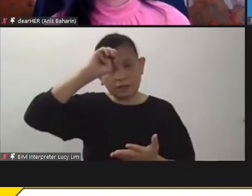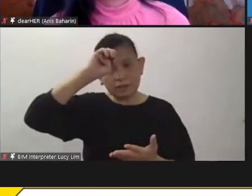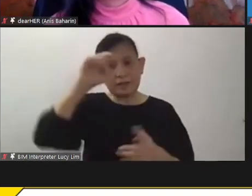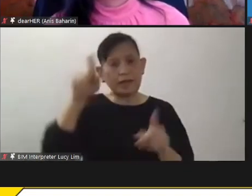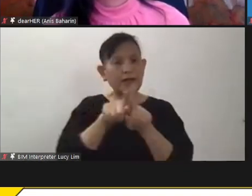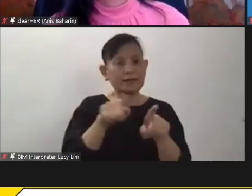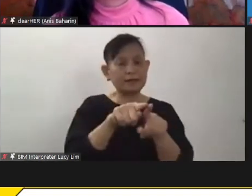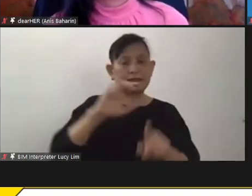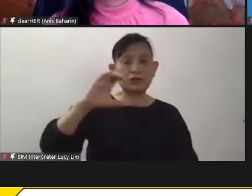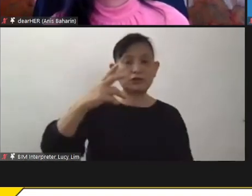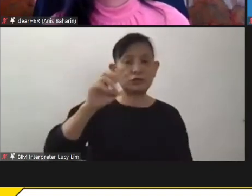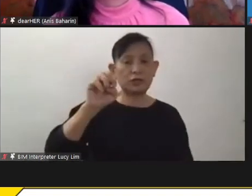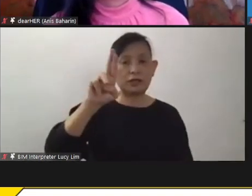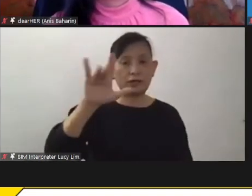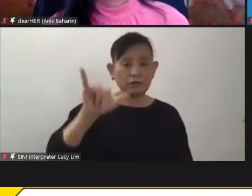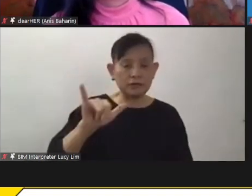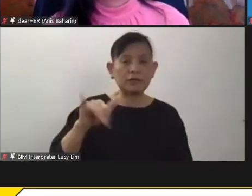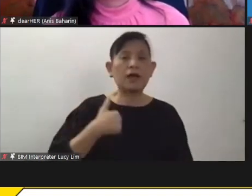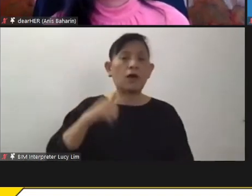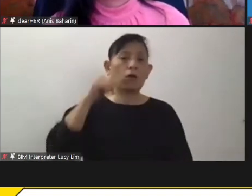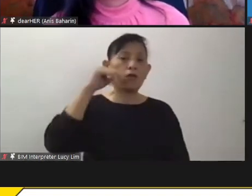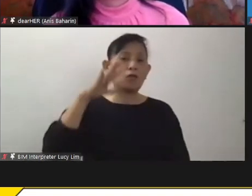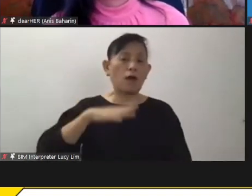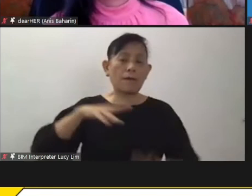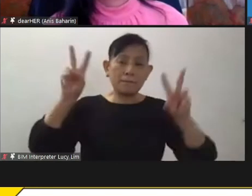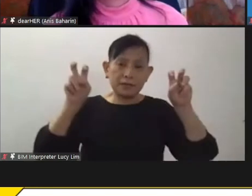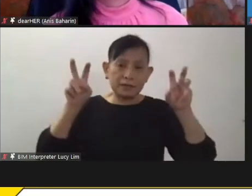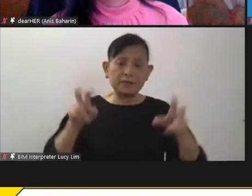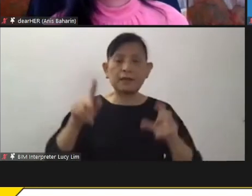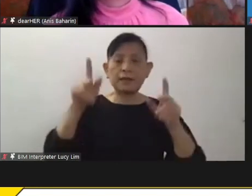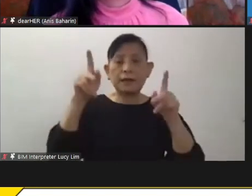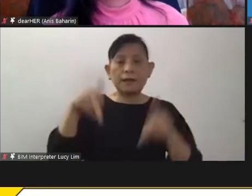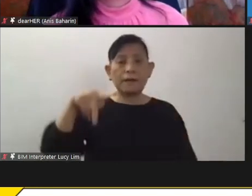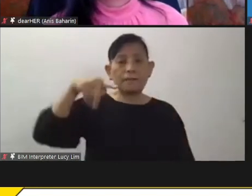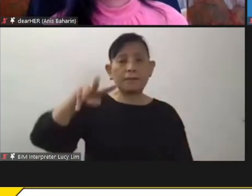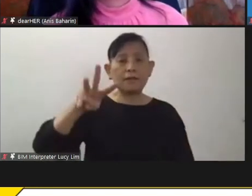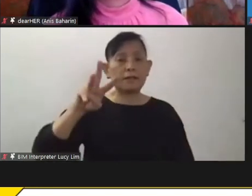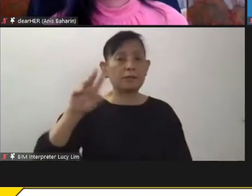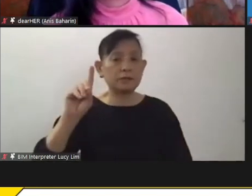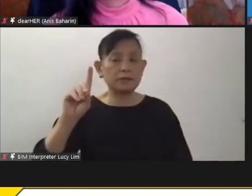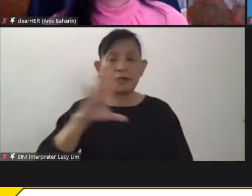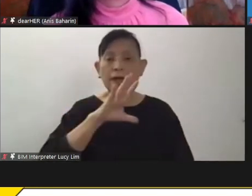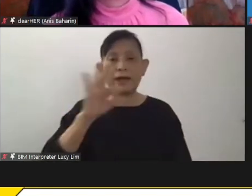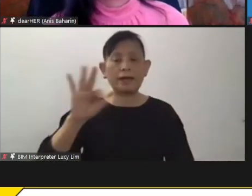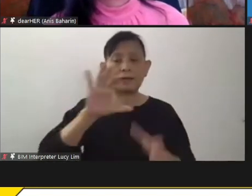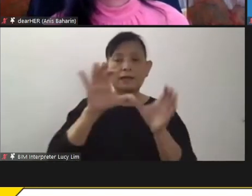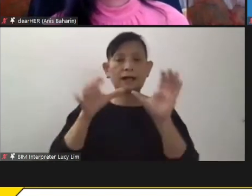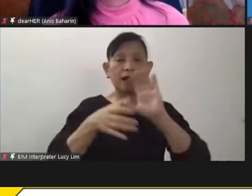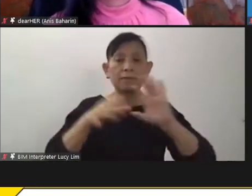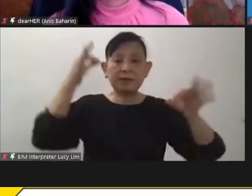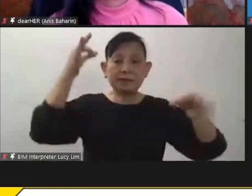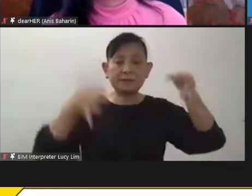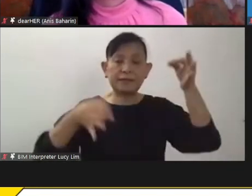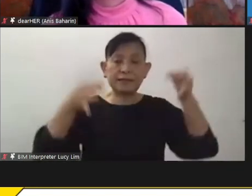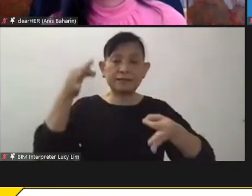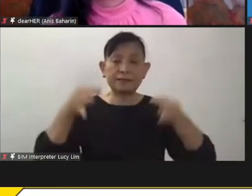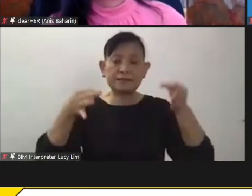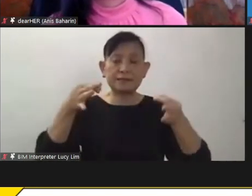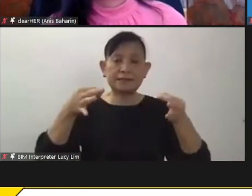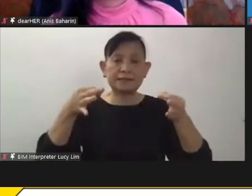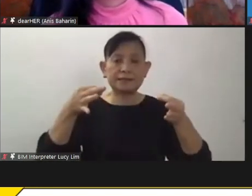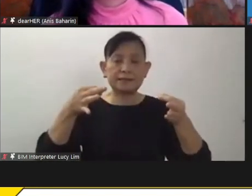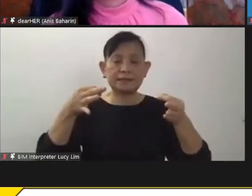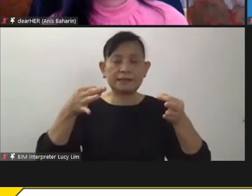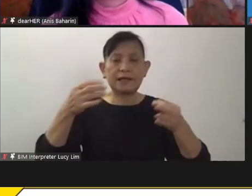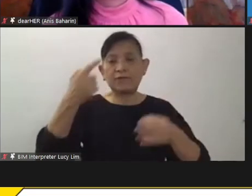mentioned, even women issues, persons with disabilities, as well as climate justice. I guess when it comes